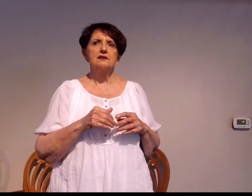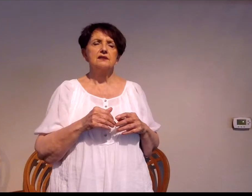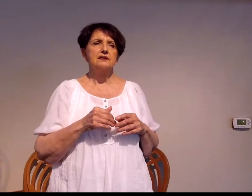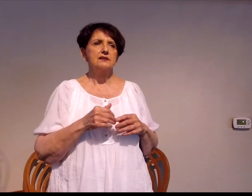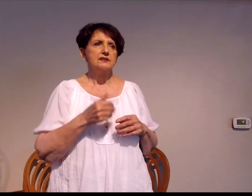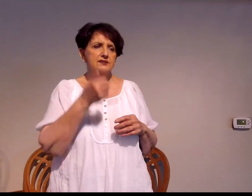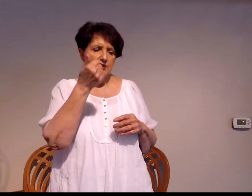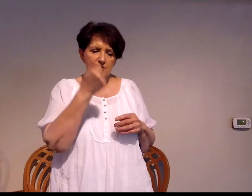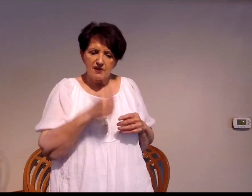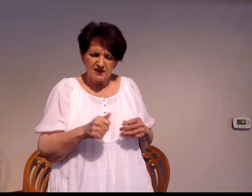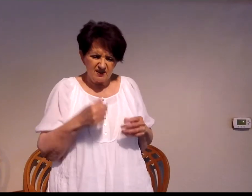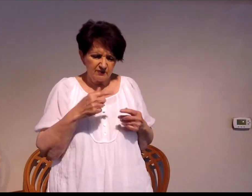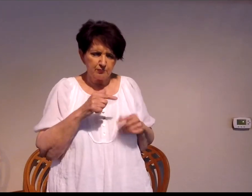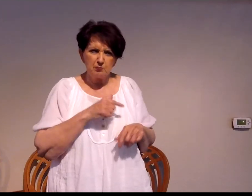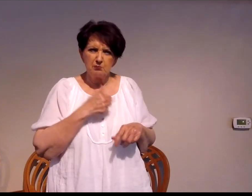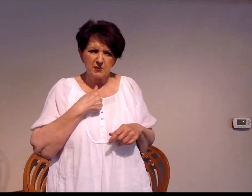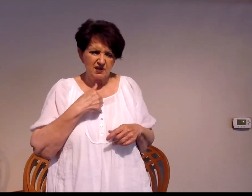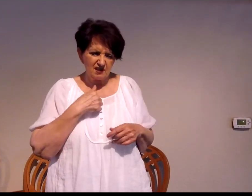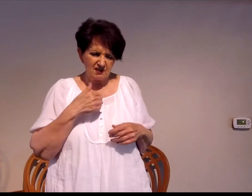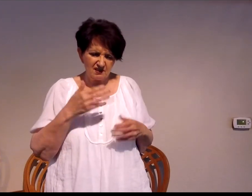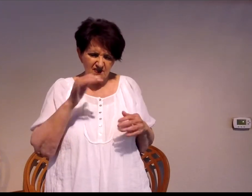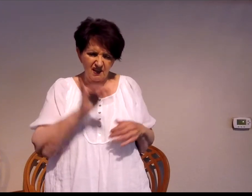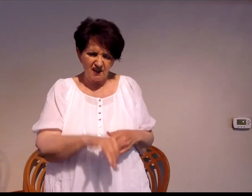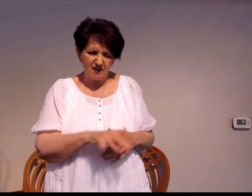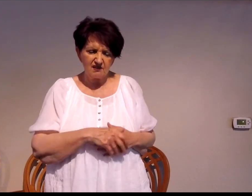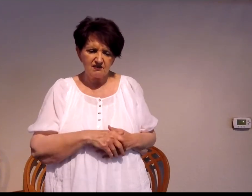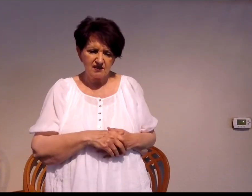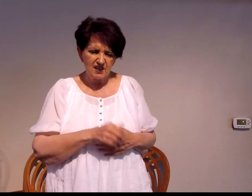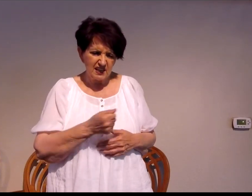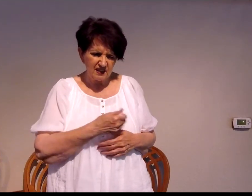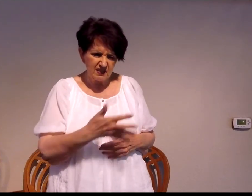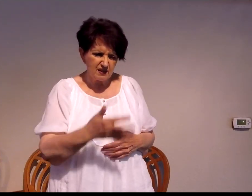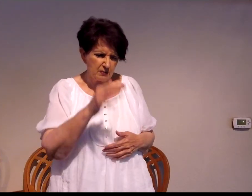of me in that? Is anything about that